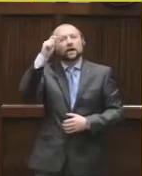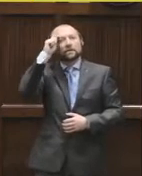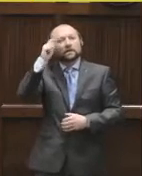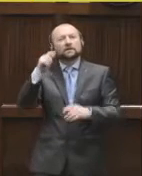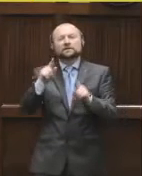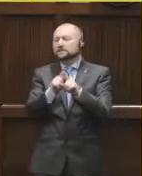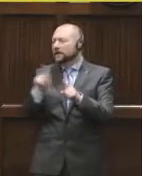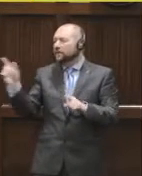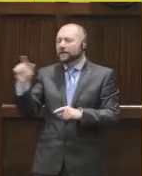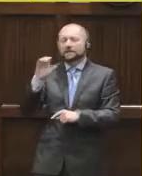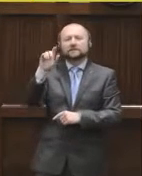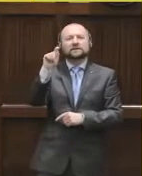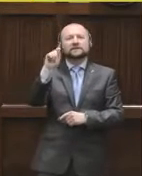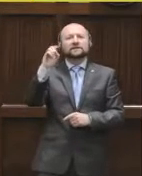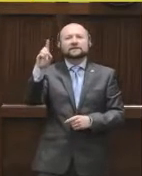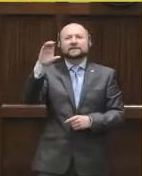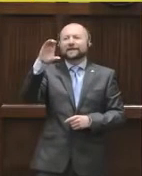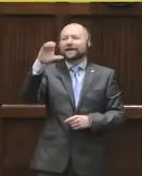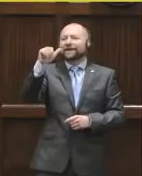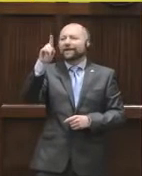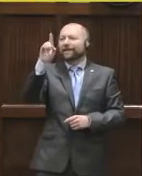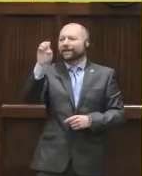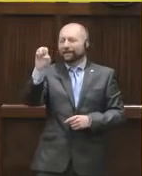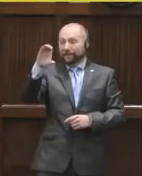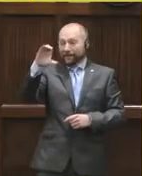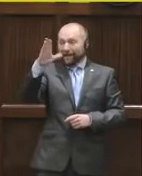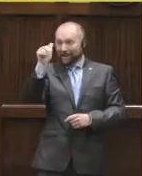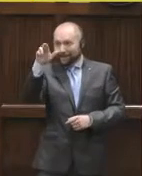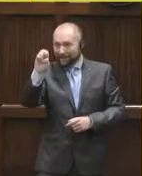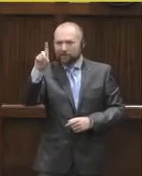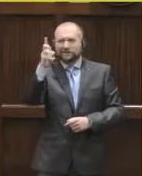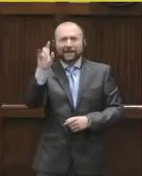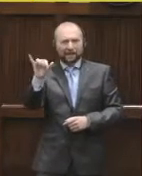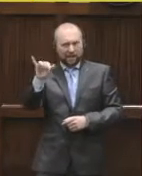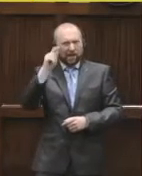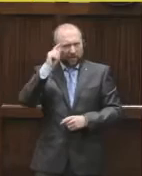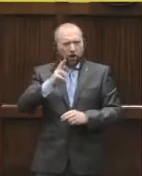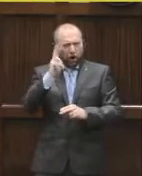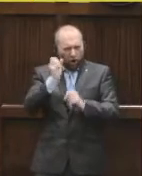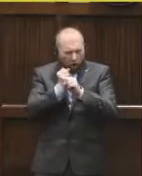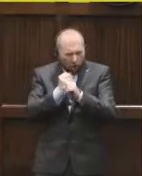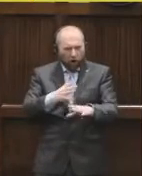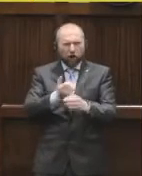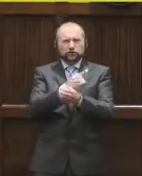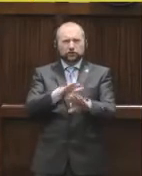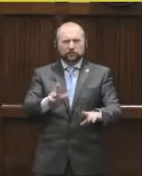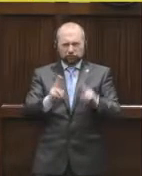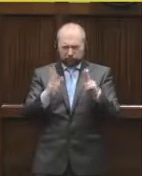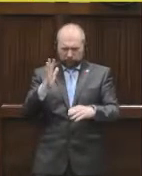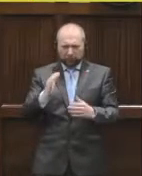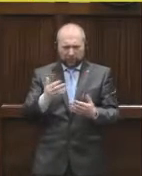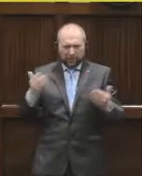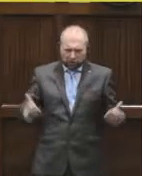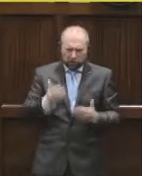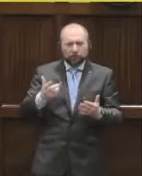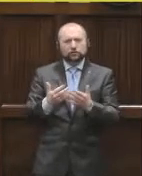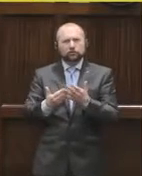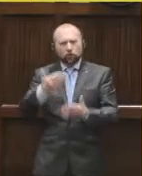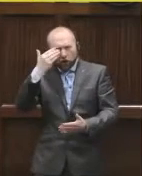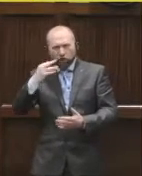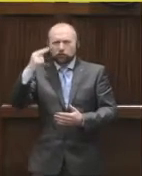said, should certainly in the national schools be encouraged and be able to understand